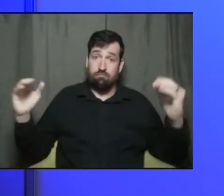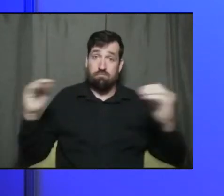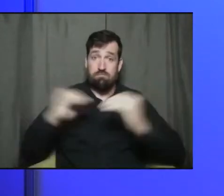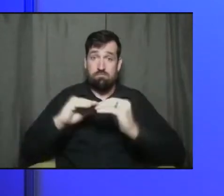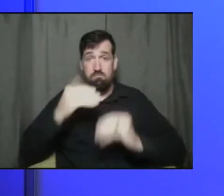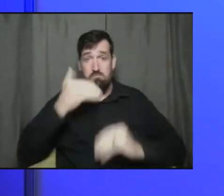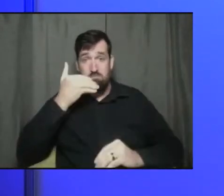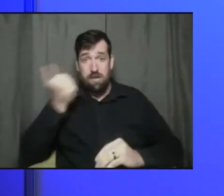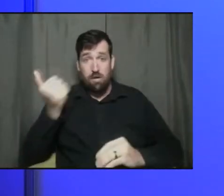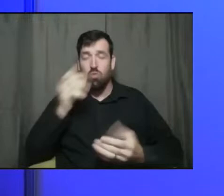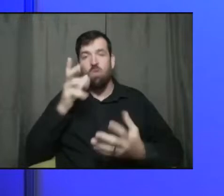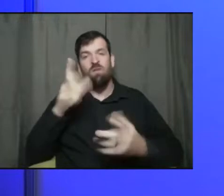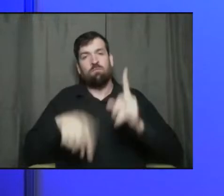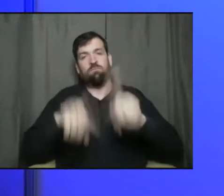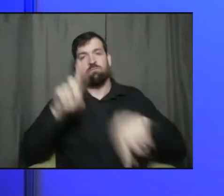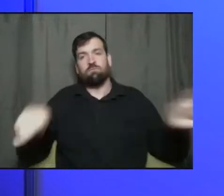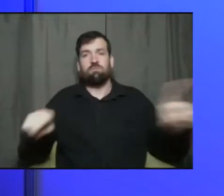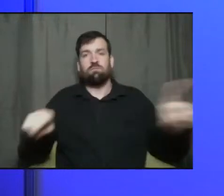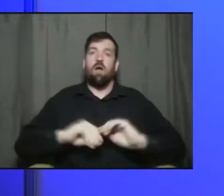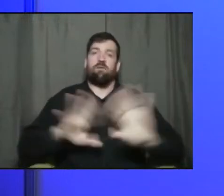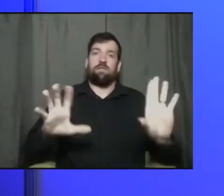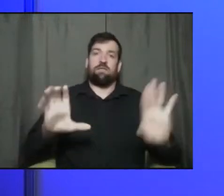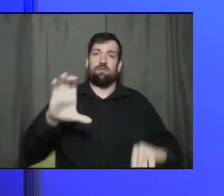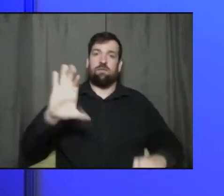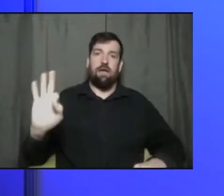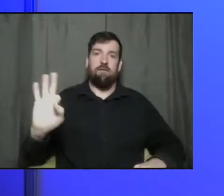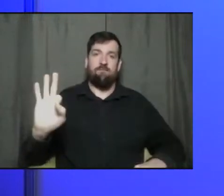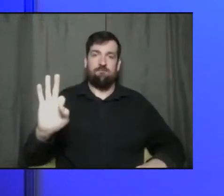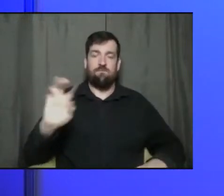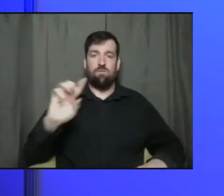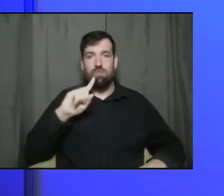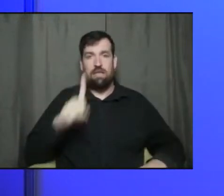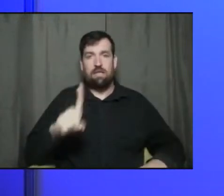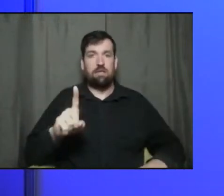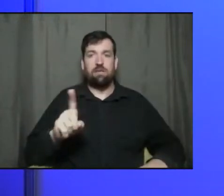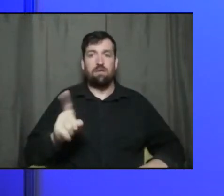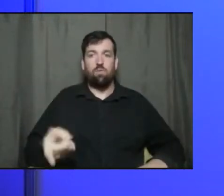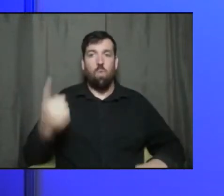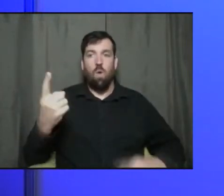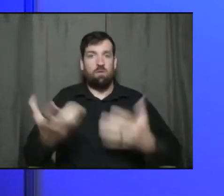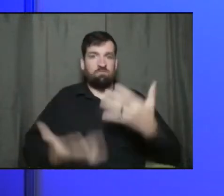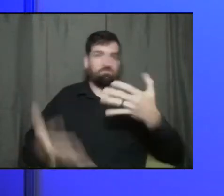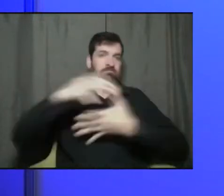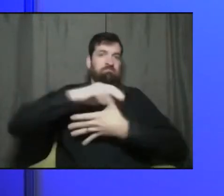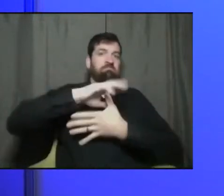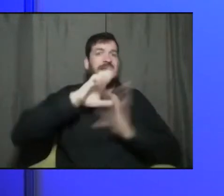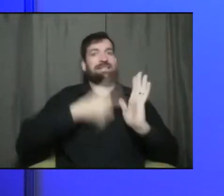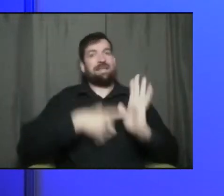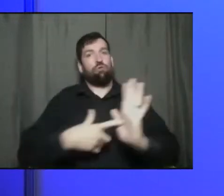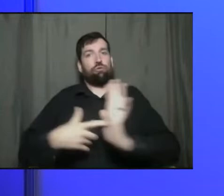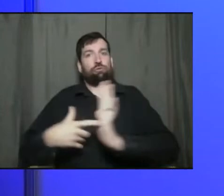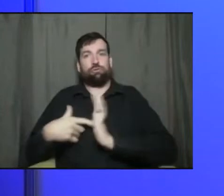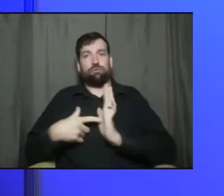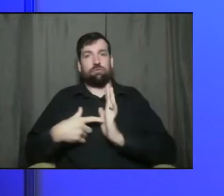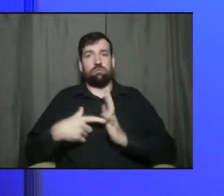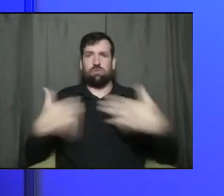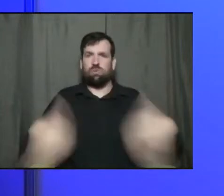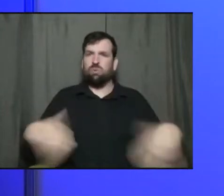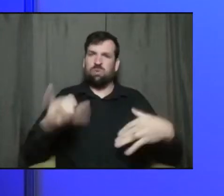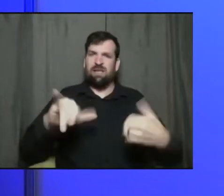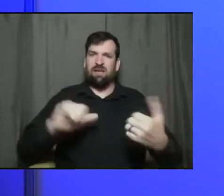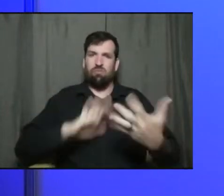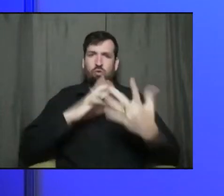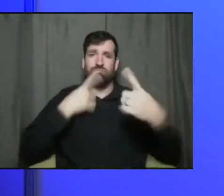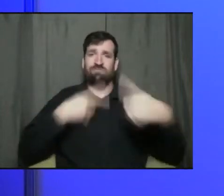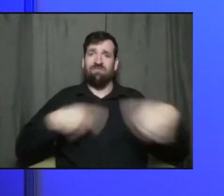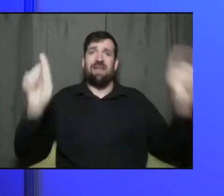diseases. And obviously, CF has really been one of the leading examples in the world of how effective this approach can be, and it's just